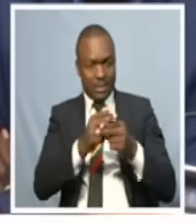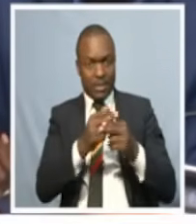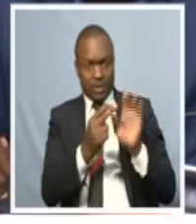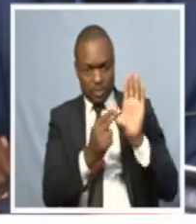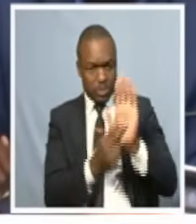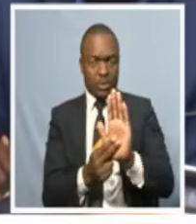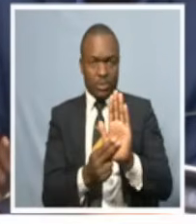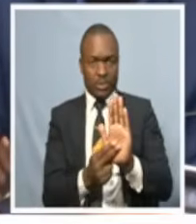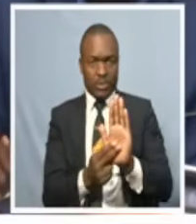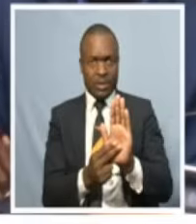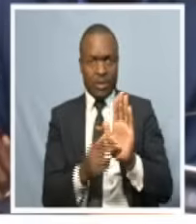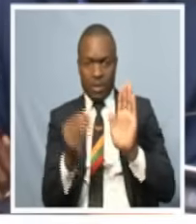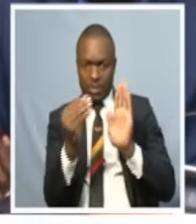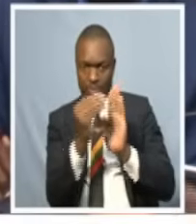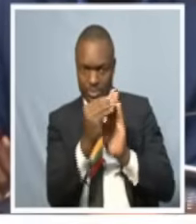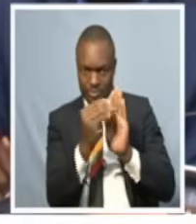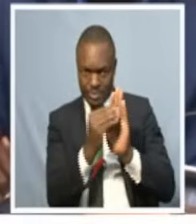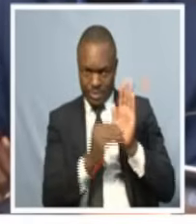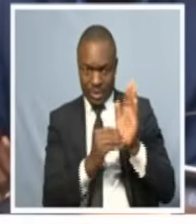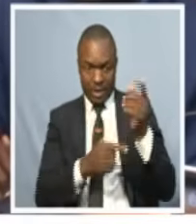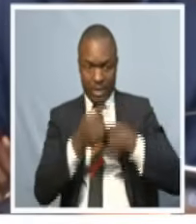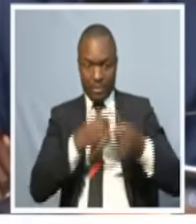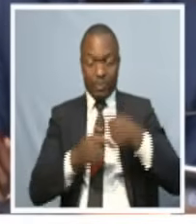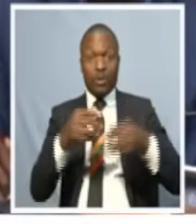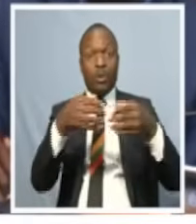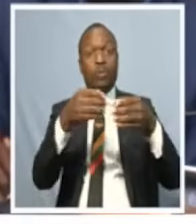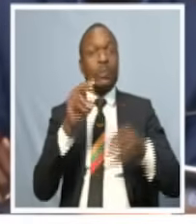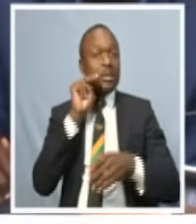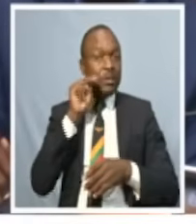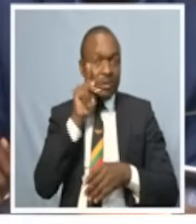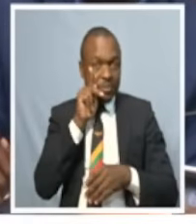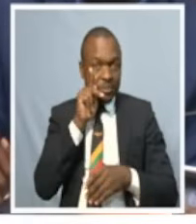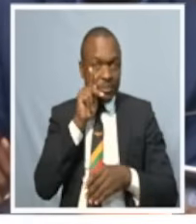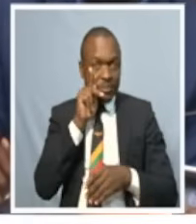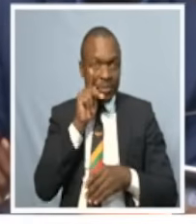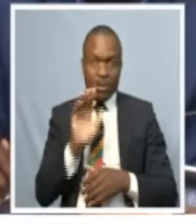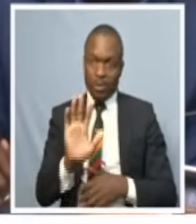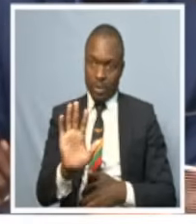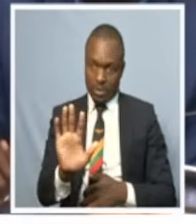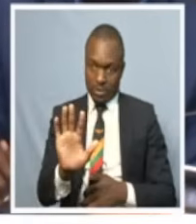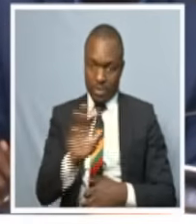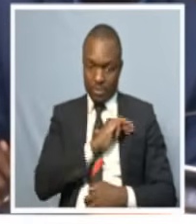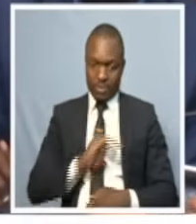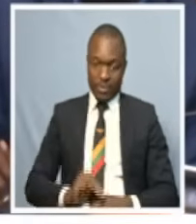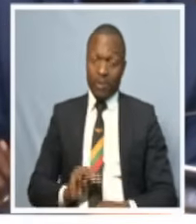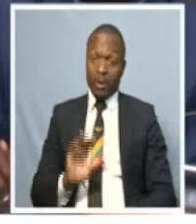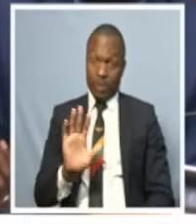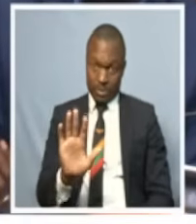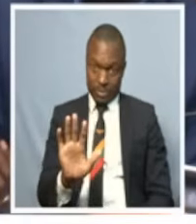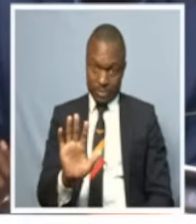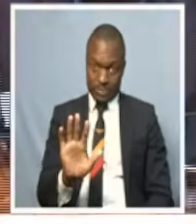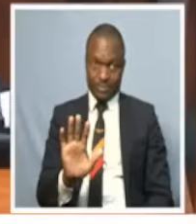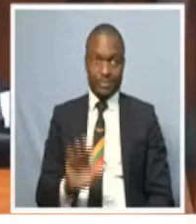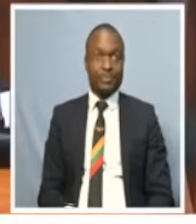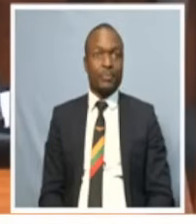are appearing on that list. Order, I know honorable them. member. Order, honorable